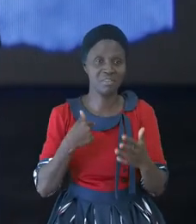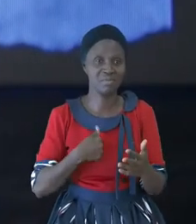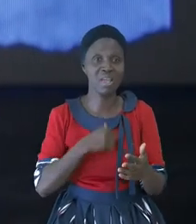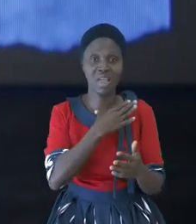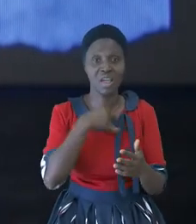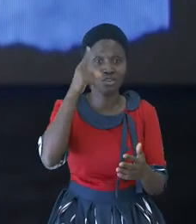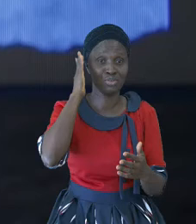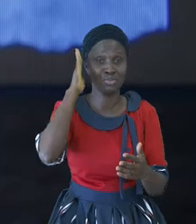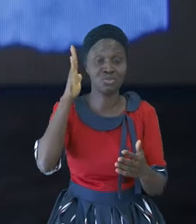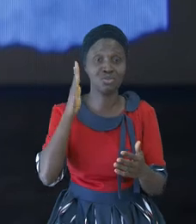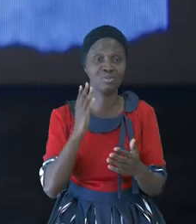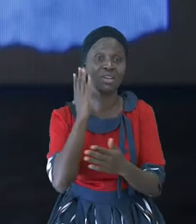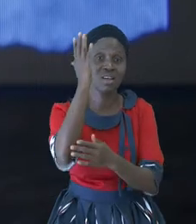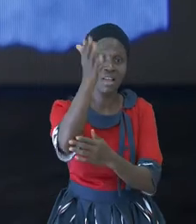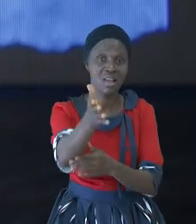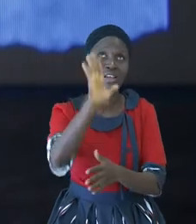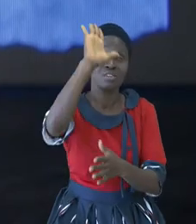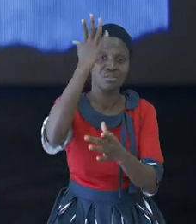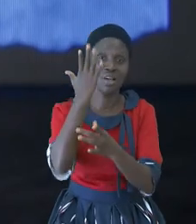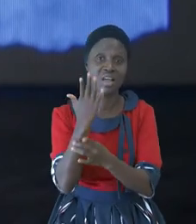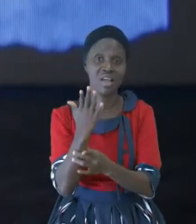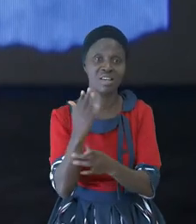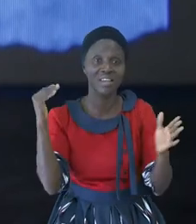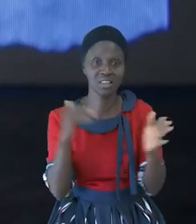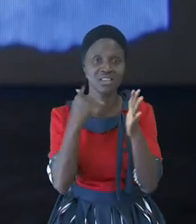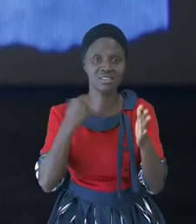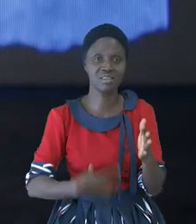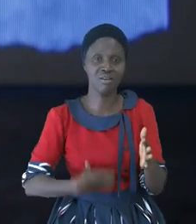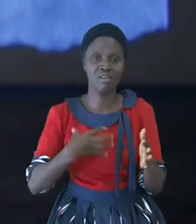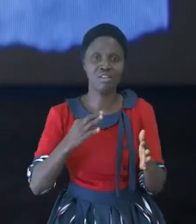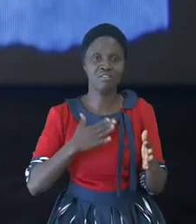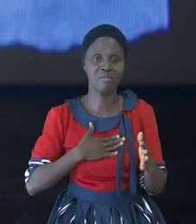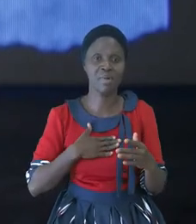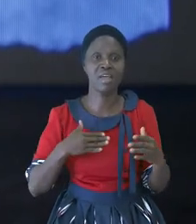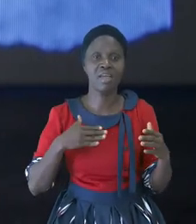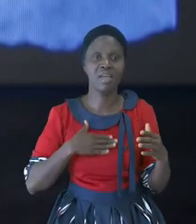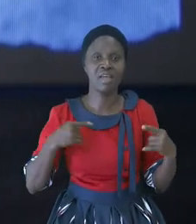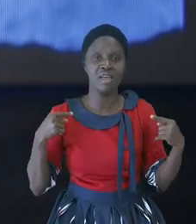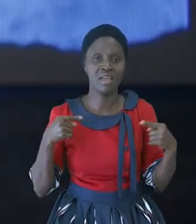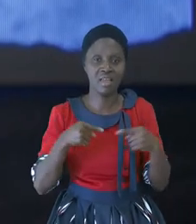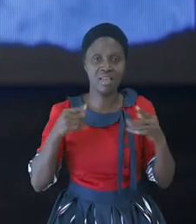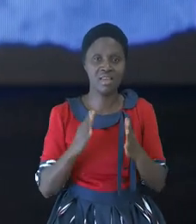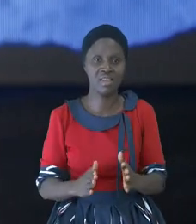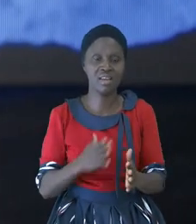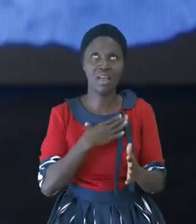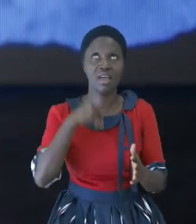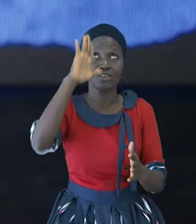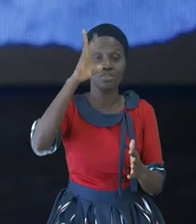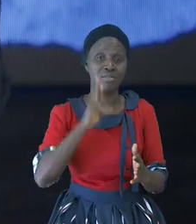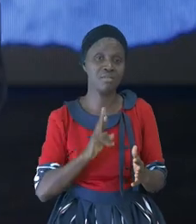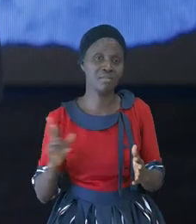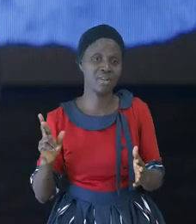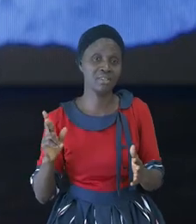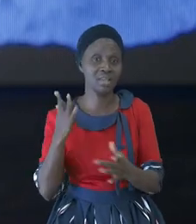thine hand against the wrath of mine enemies, and thy right hand